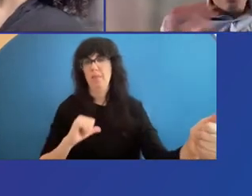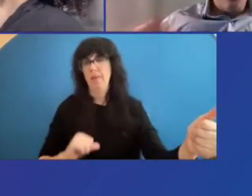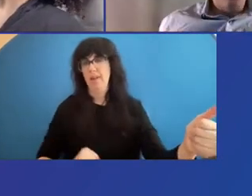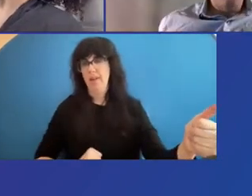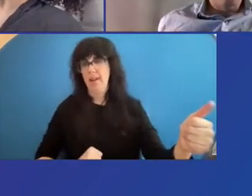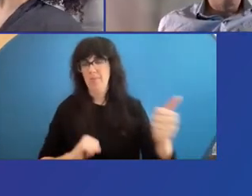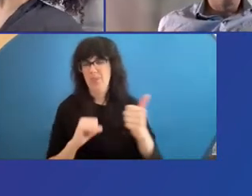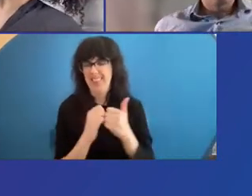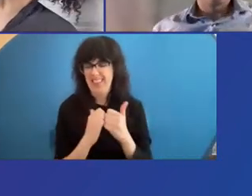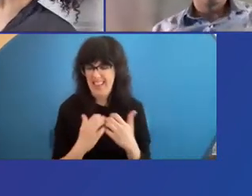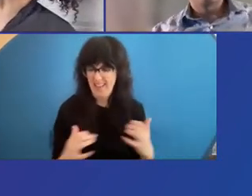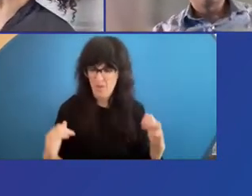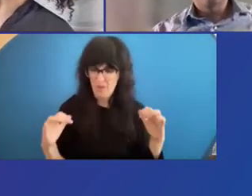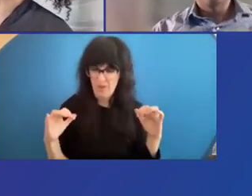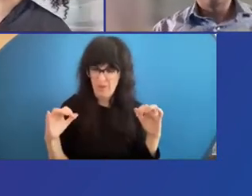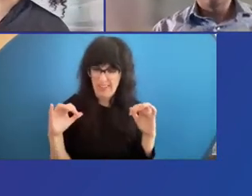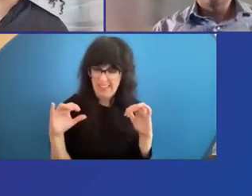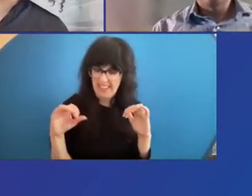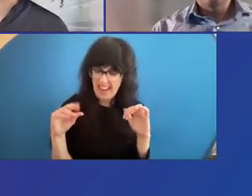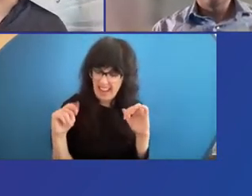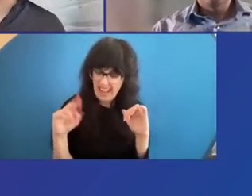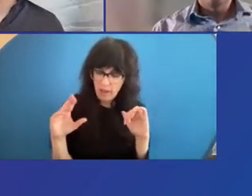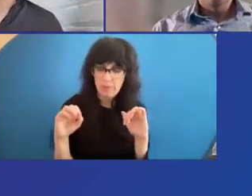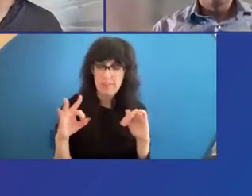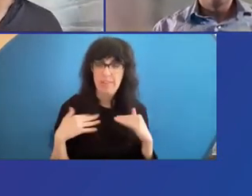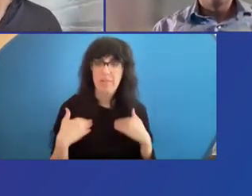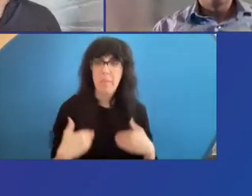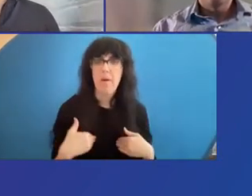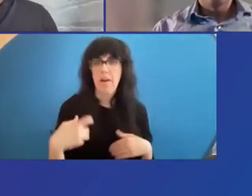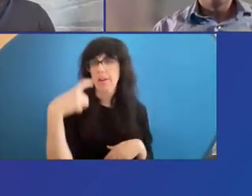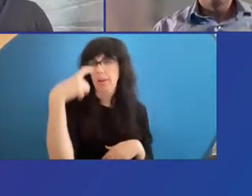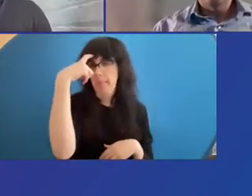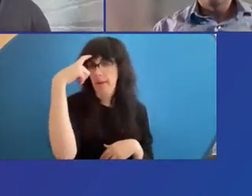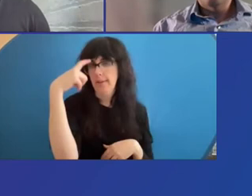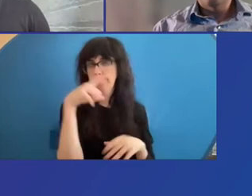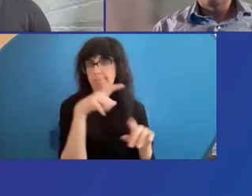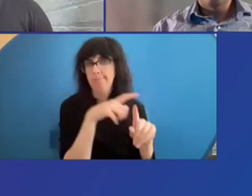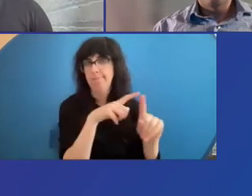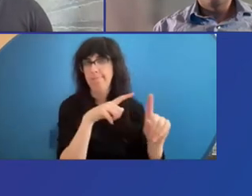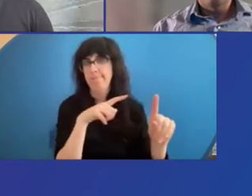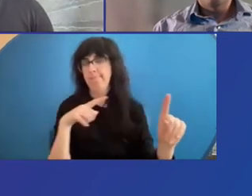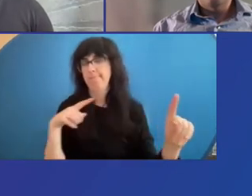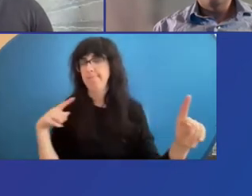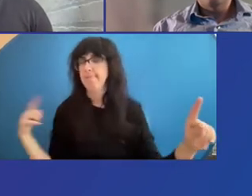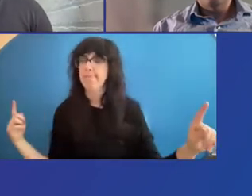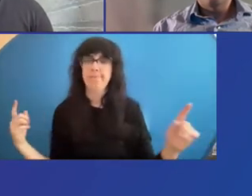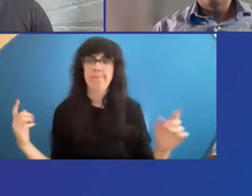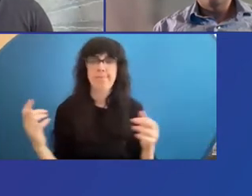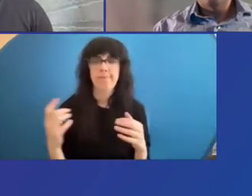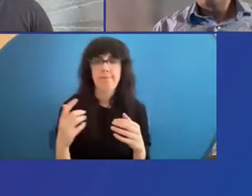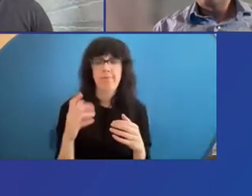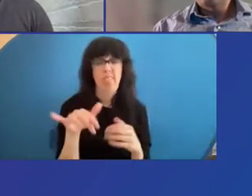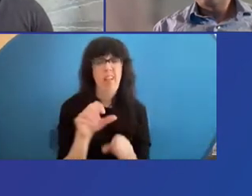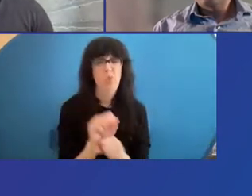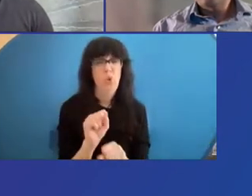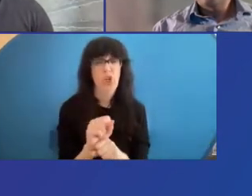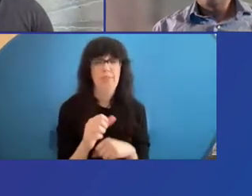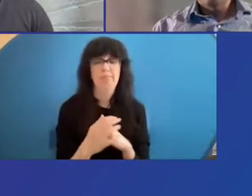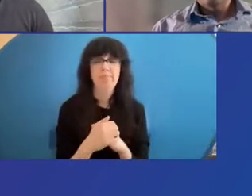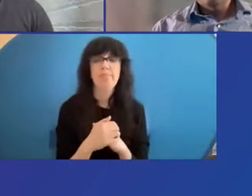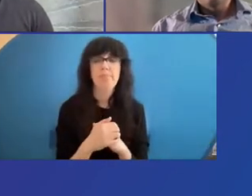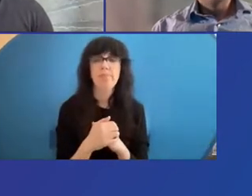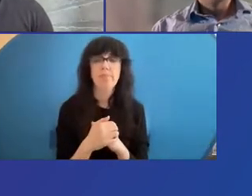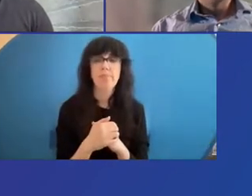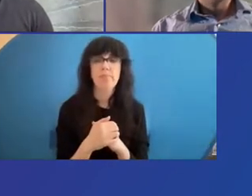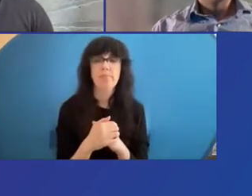of our body and mind. And it's work.